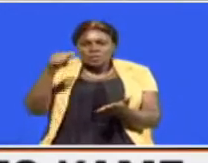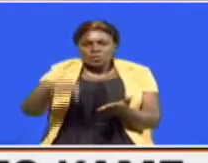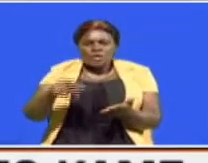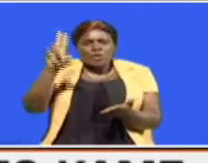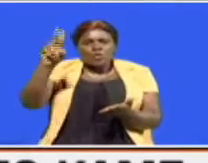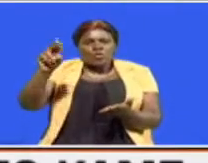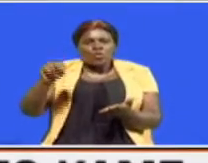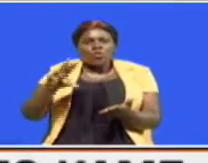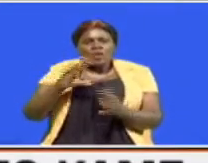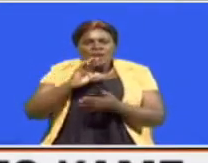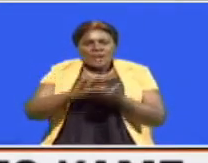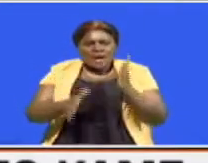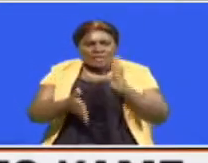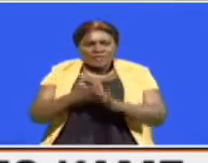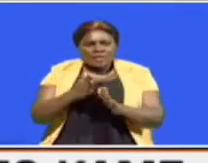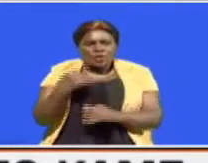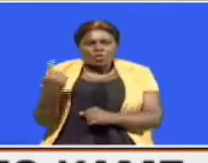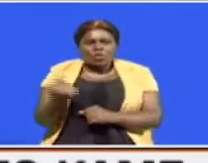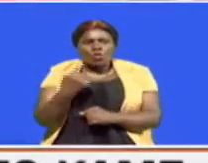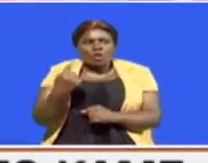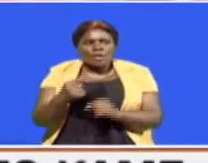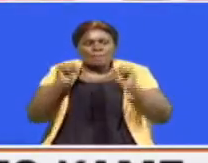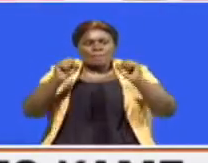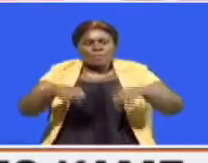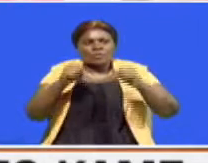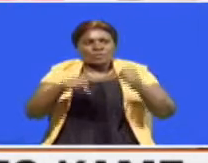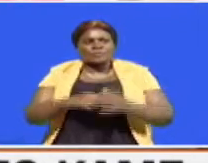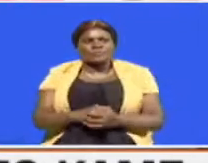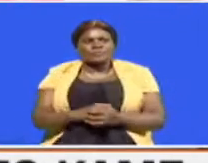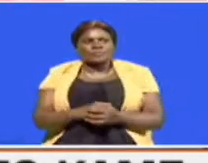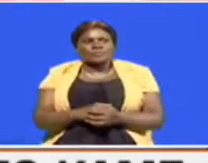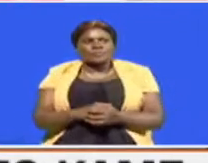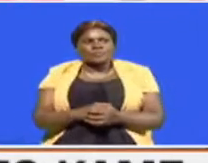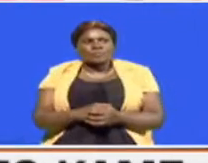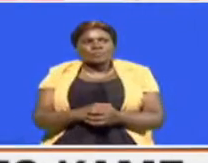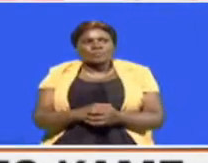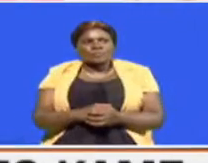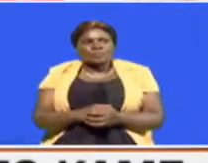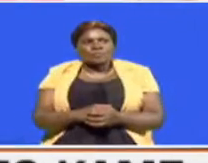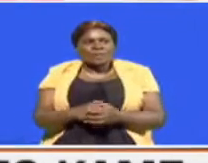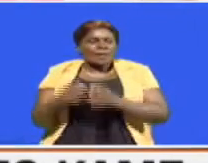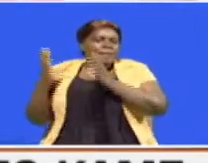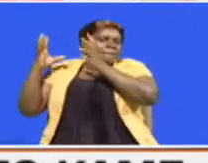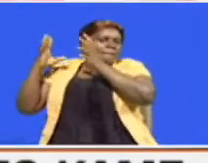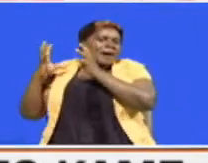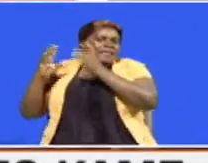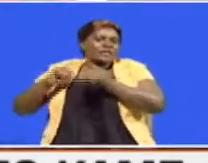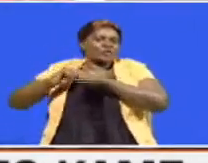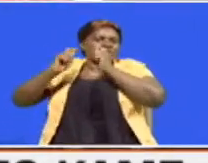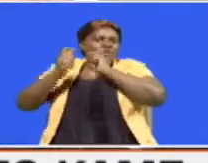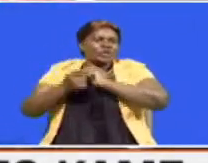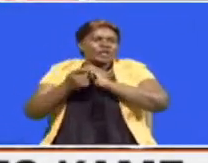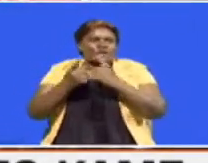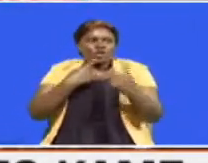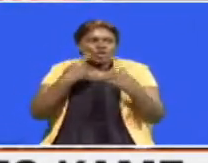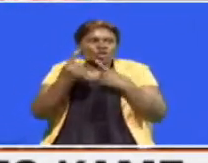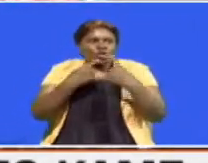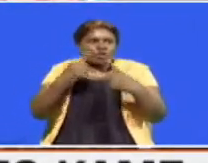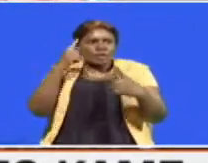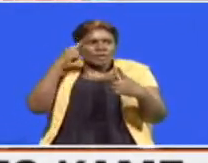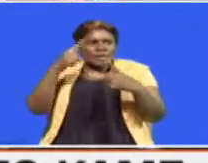no, nothing except potential. Yote tisa kumi, mzigo mkubwa ni kubadilisha mazungumzo na